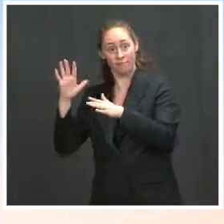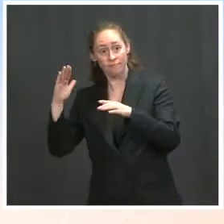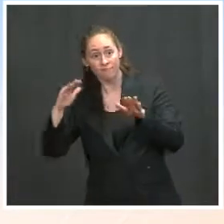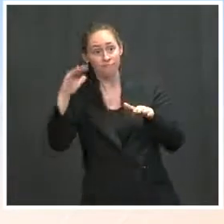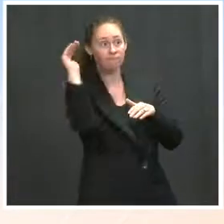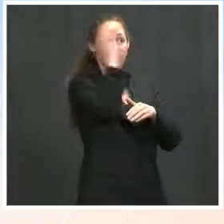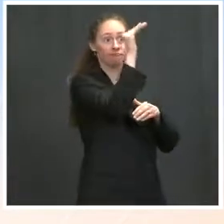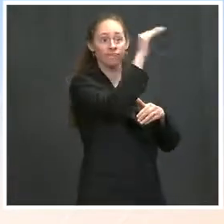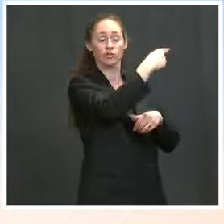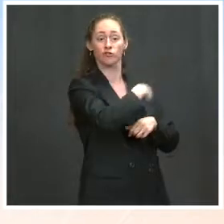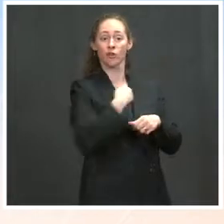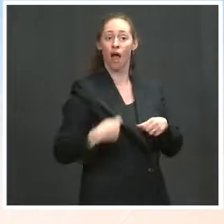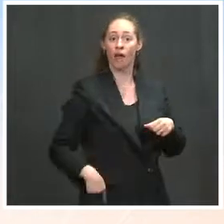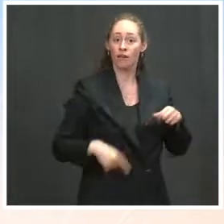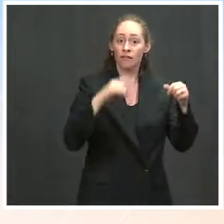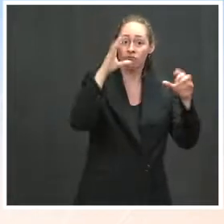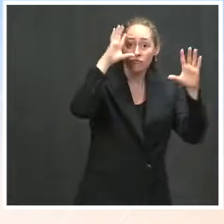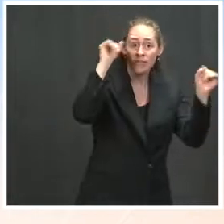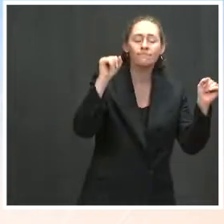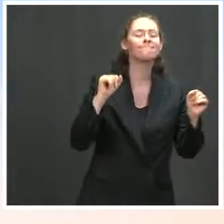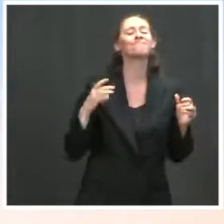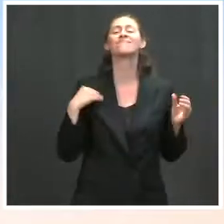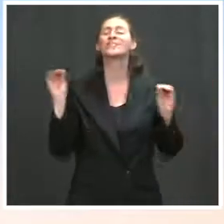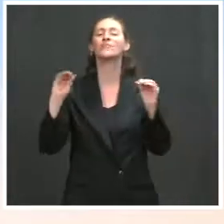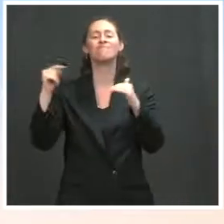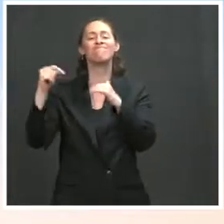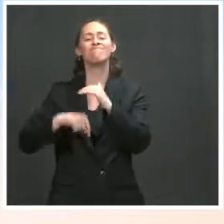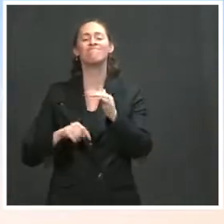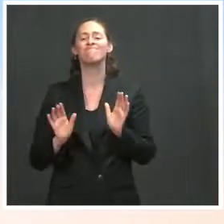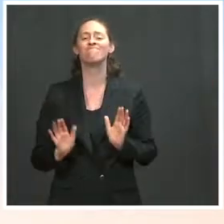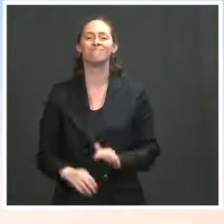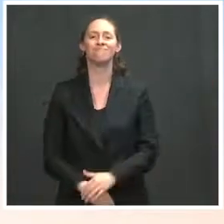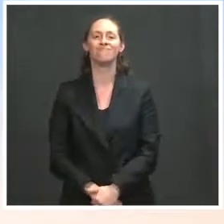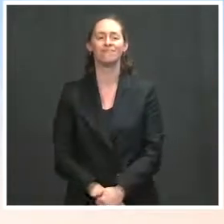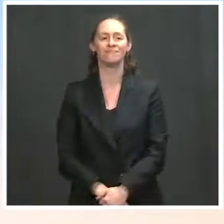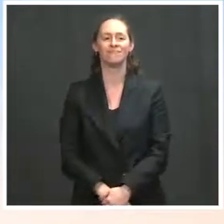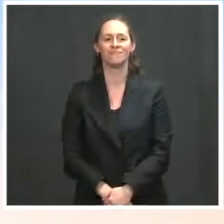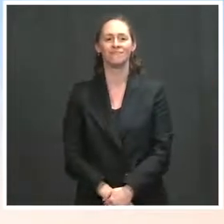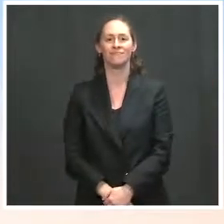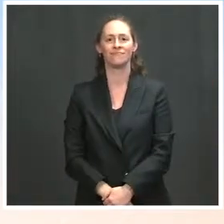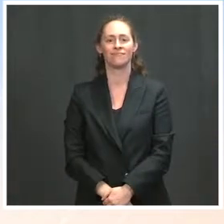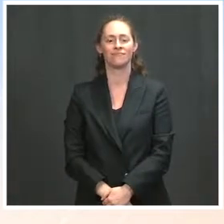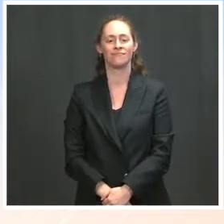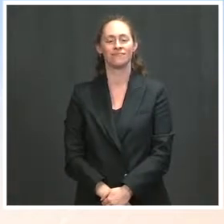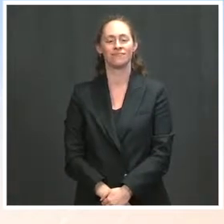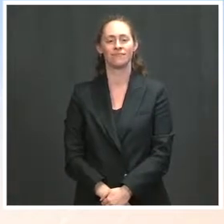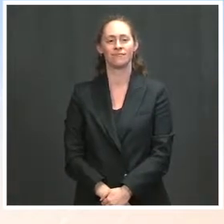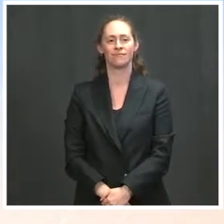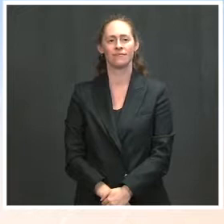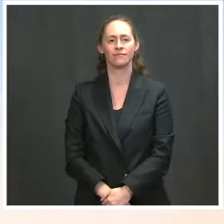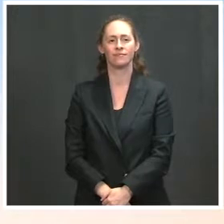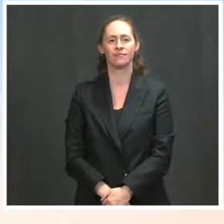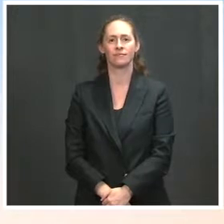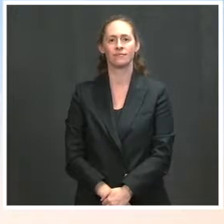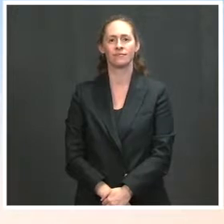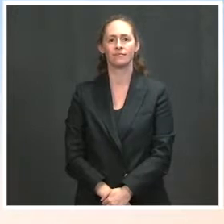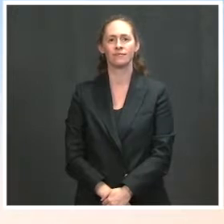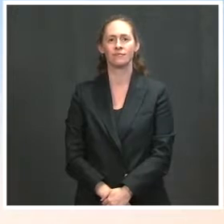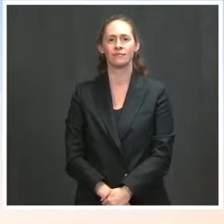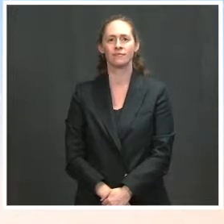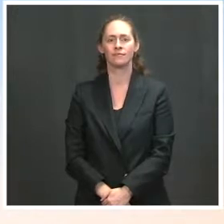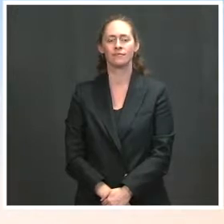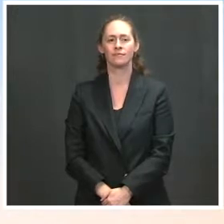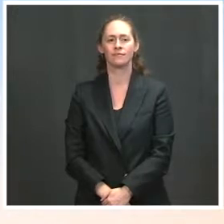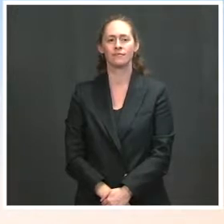to preview for you of that. Let me ask you about to read Belarus, out. if I can, very quickly. The president said yesterday, I think his specific language was that